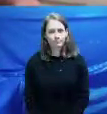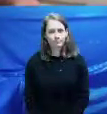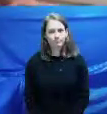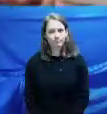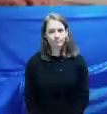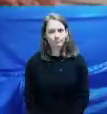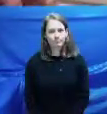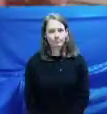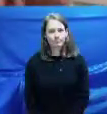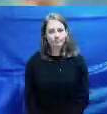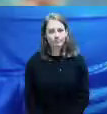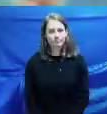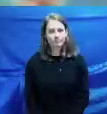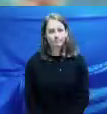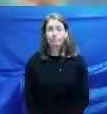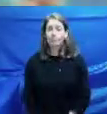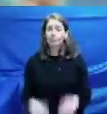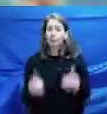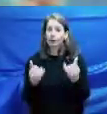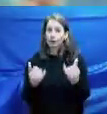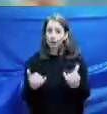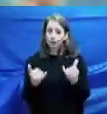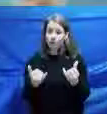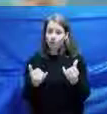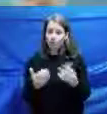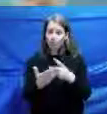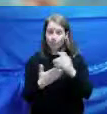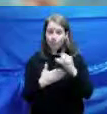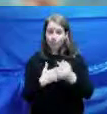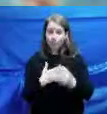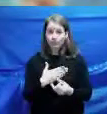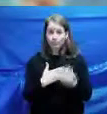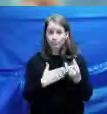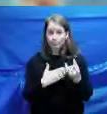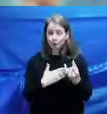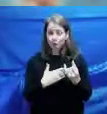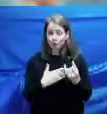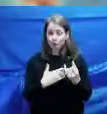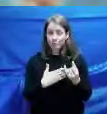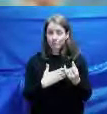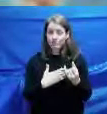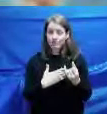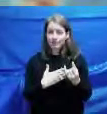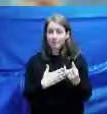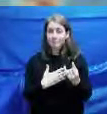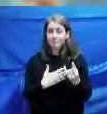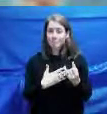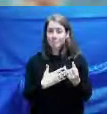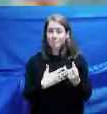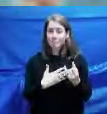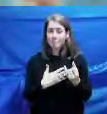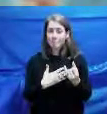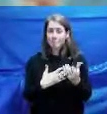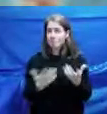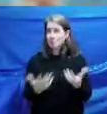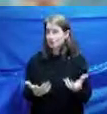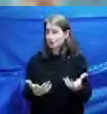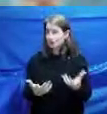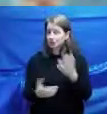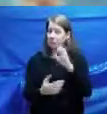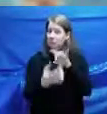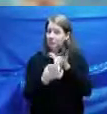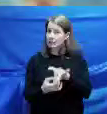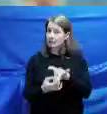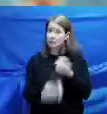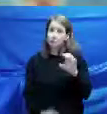The current project is called the Scramble for the Arctic, and as a result of climate change, the Arctic